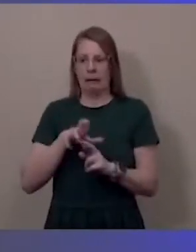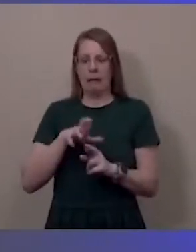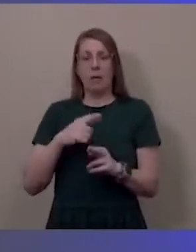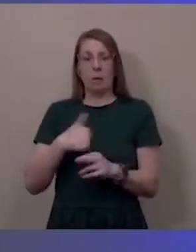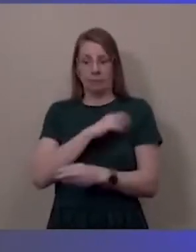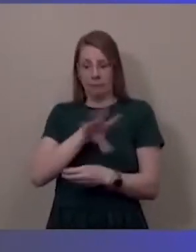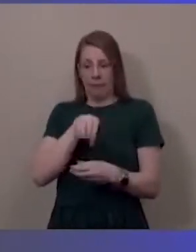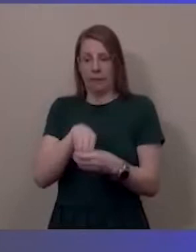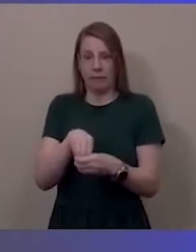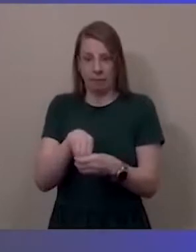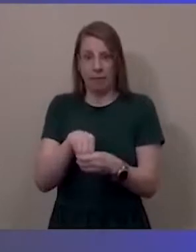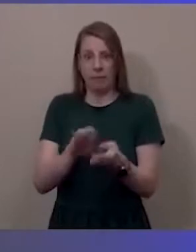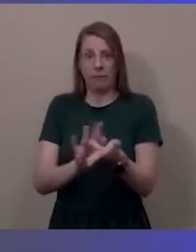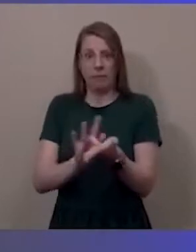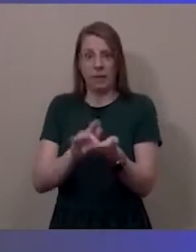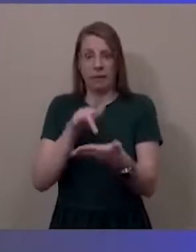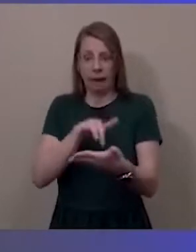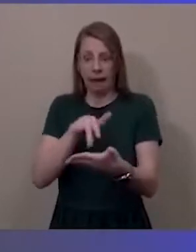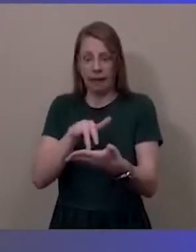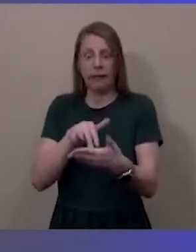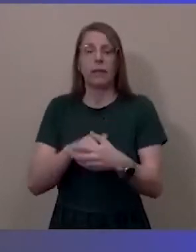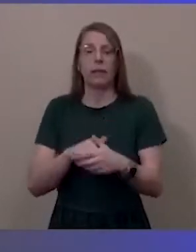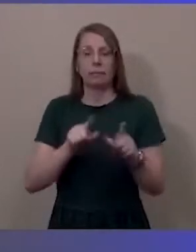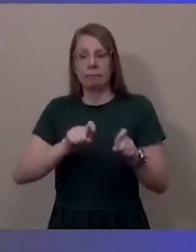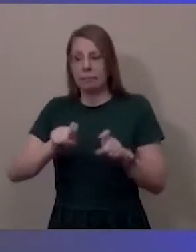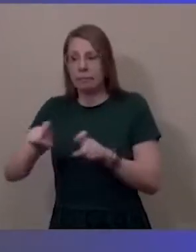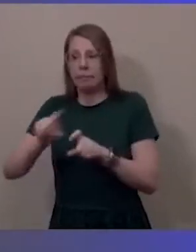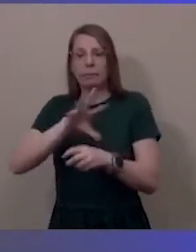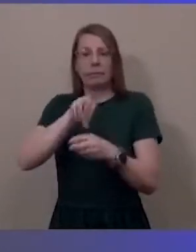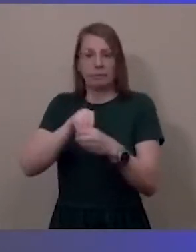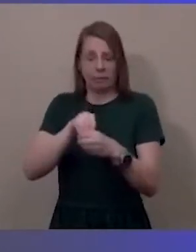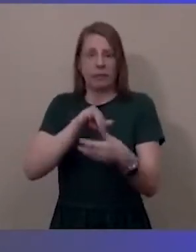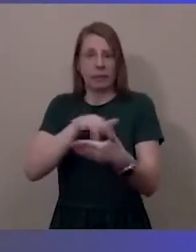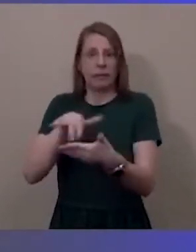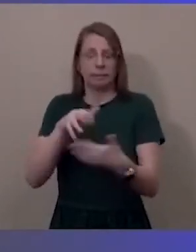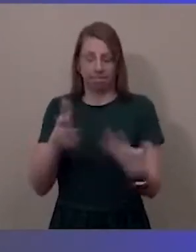testing this drug. And so to have,